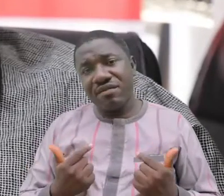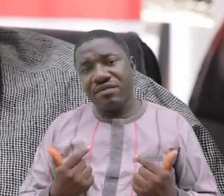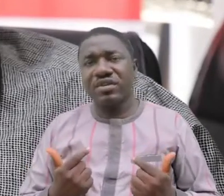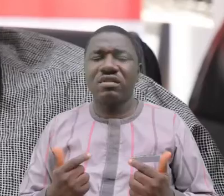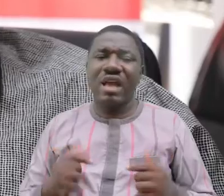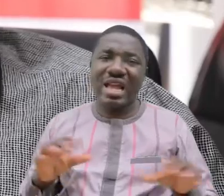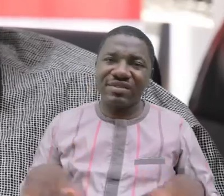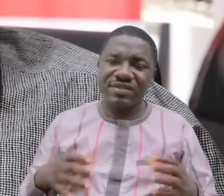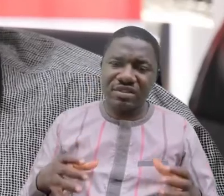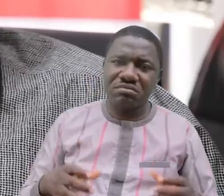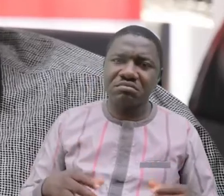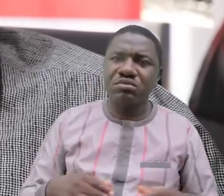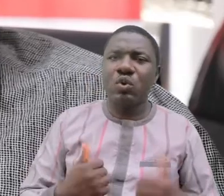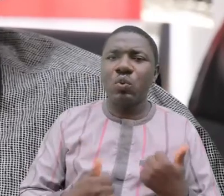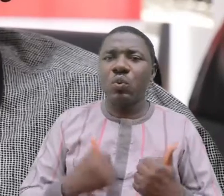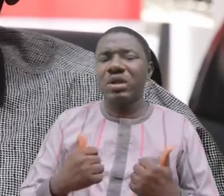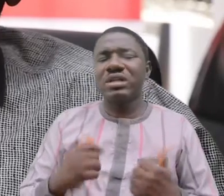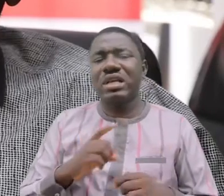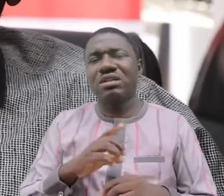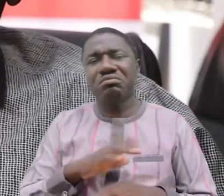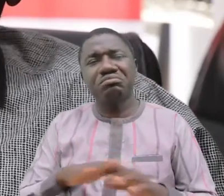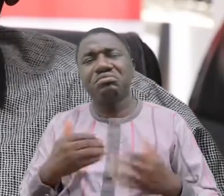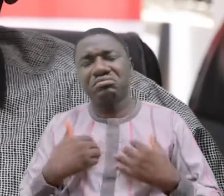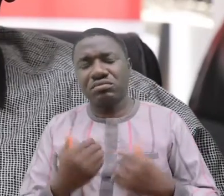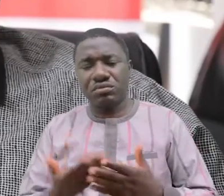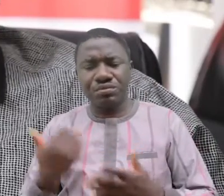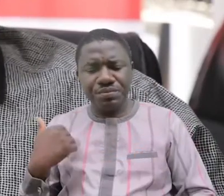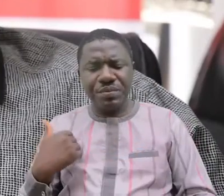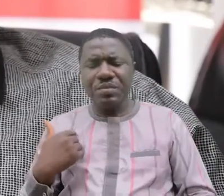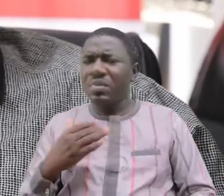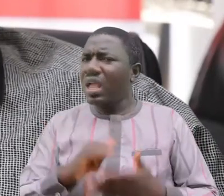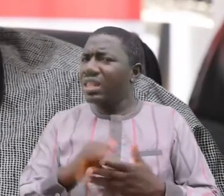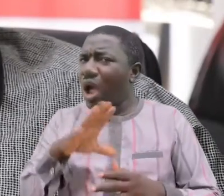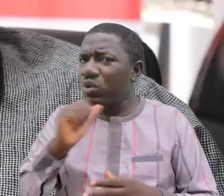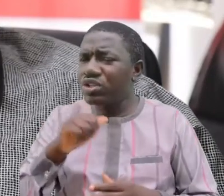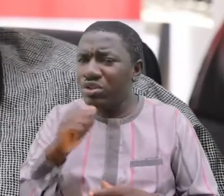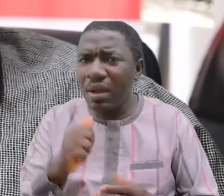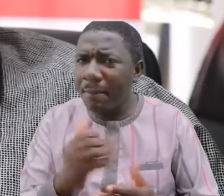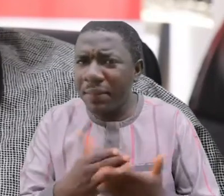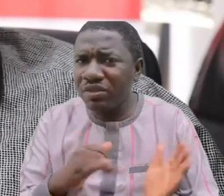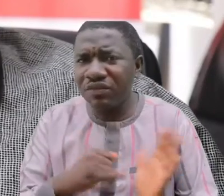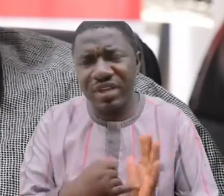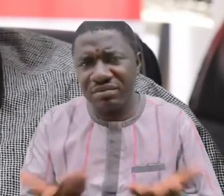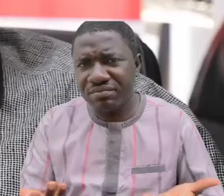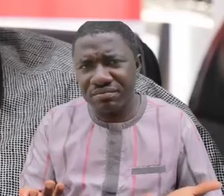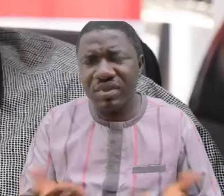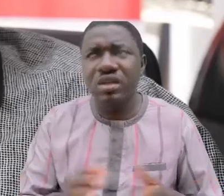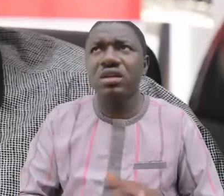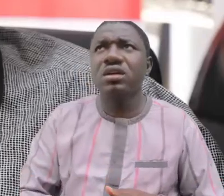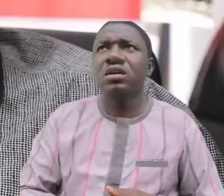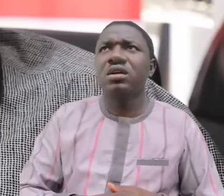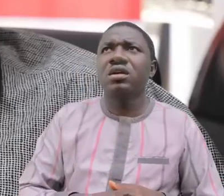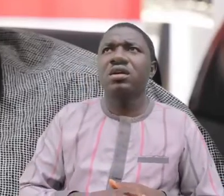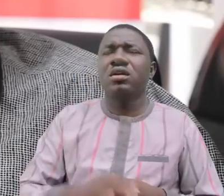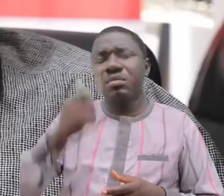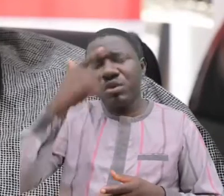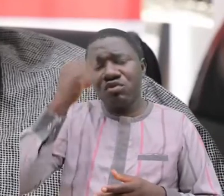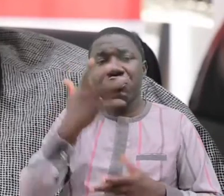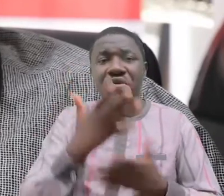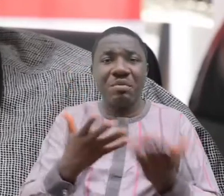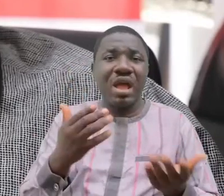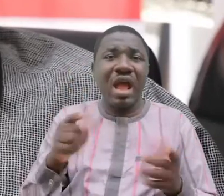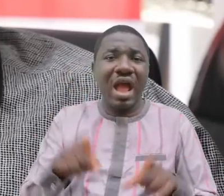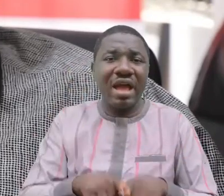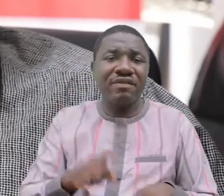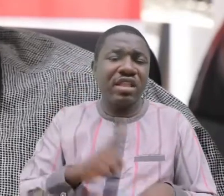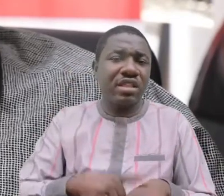livelihood activities which they didn't have before. And that wasn't part of the initial design of the program. It was something that